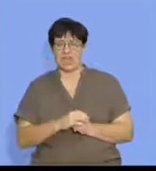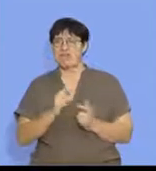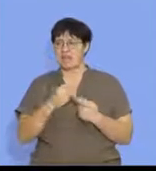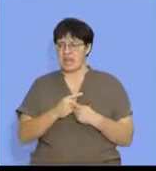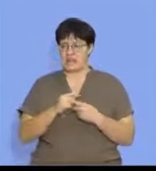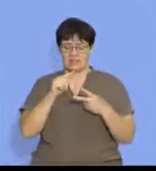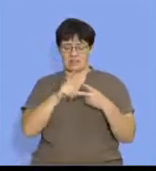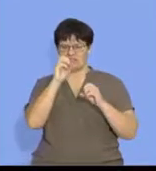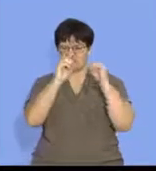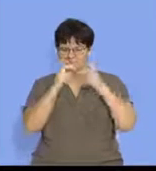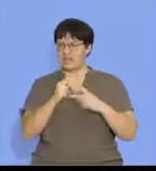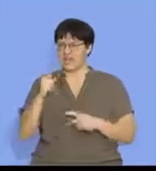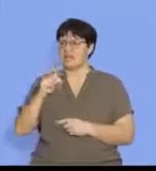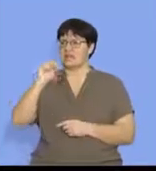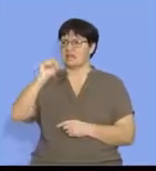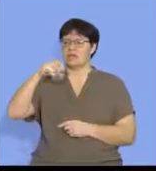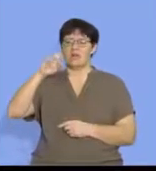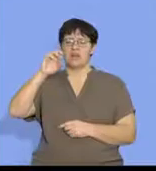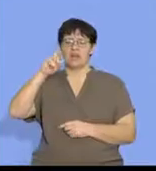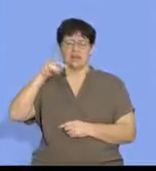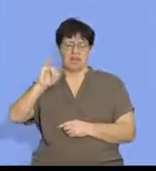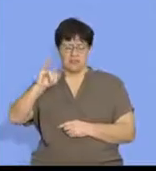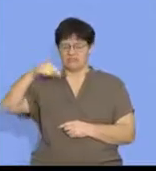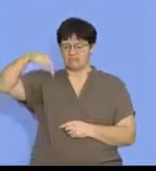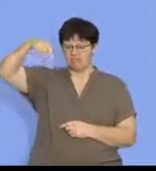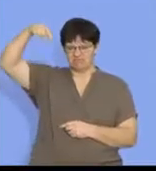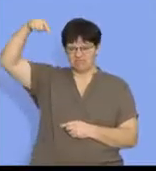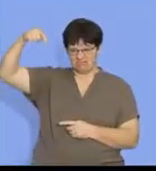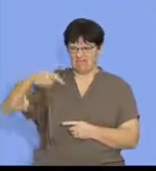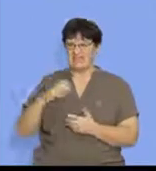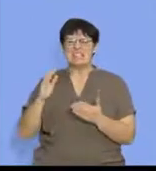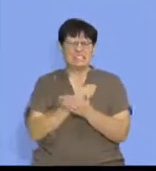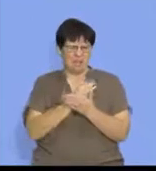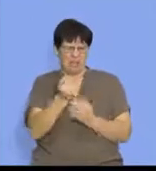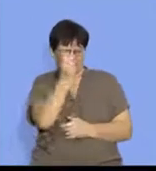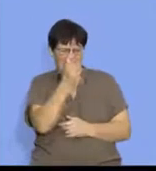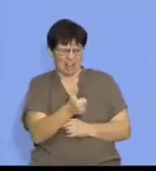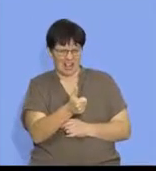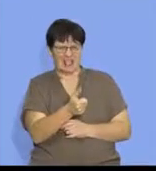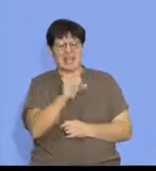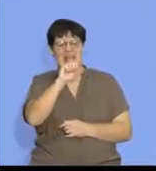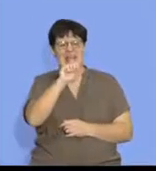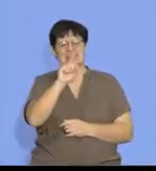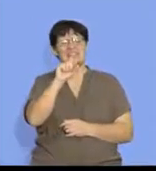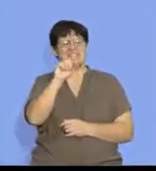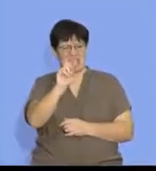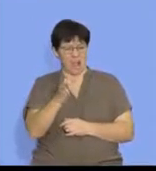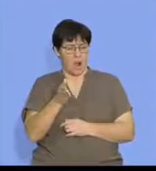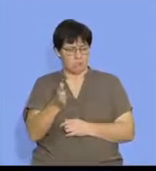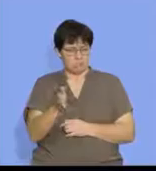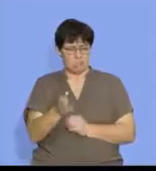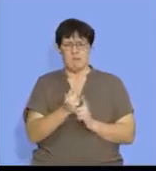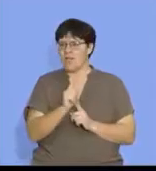spiral shaped. So the name tells a lot about itself. And sometimes there's one, it's a little bit rare. It's on one of the STDs. And it's a